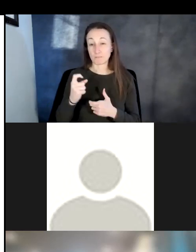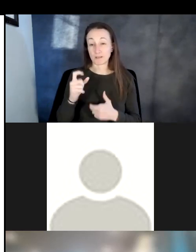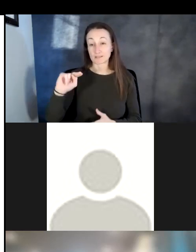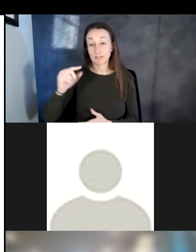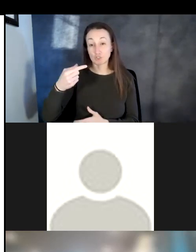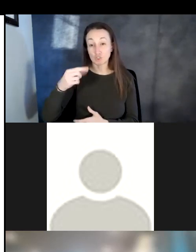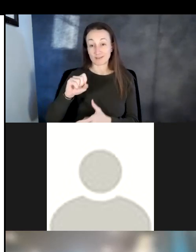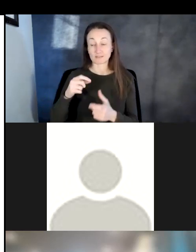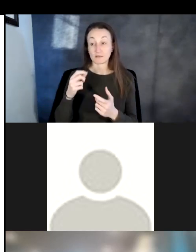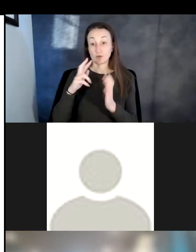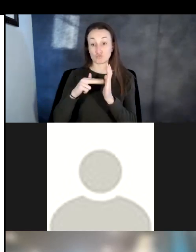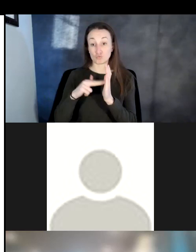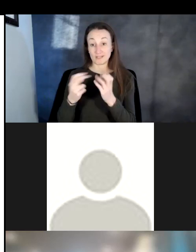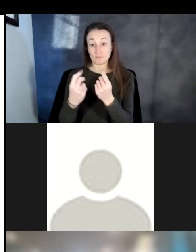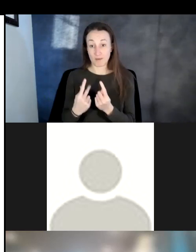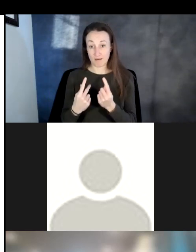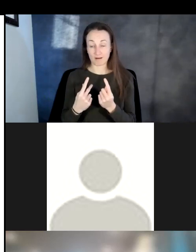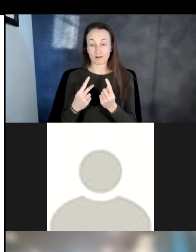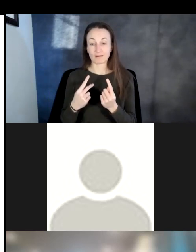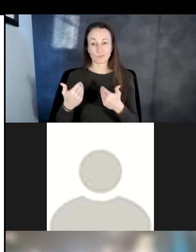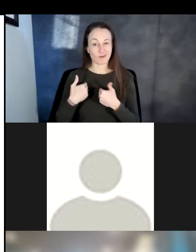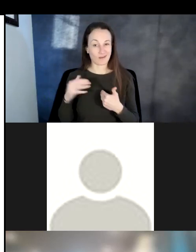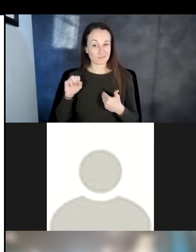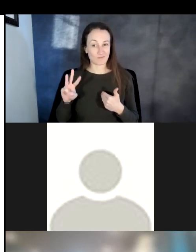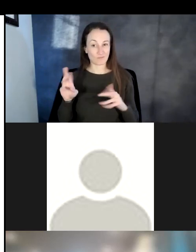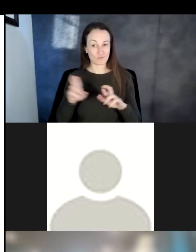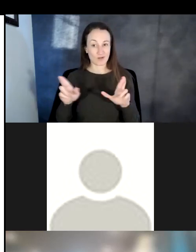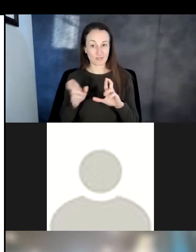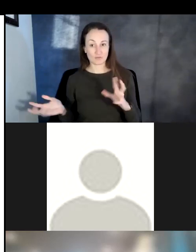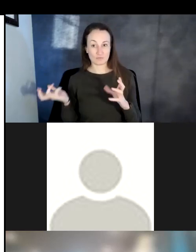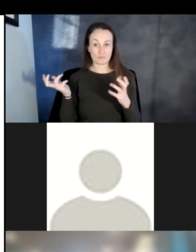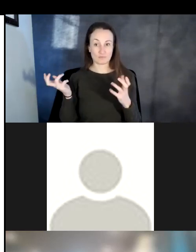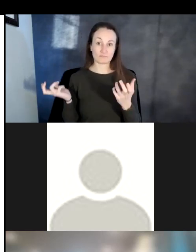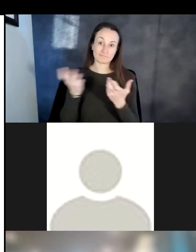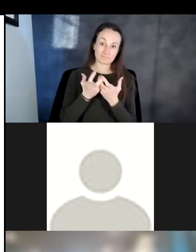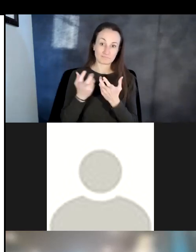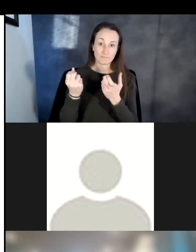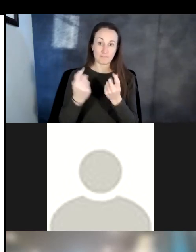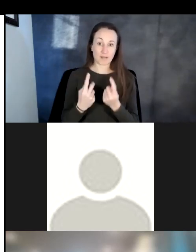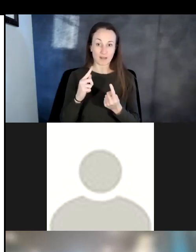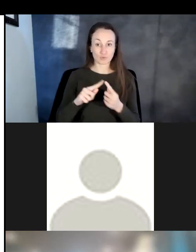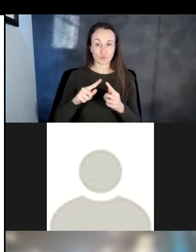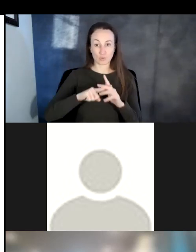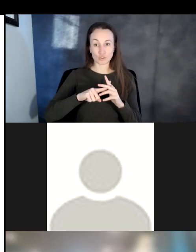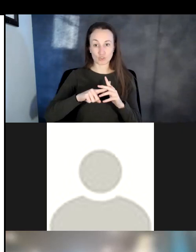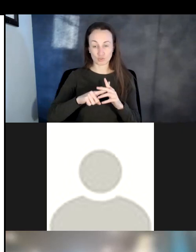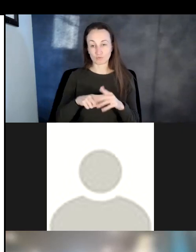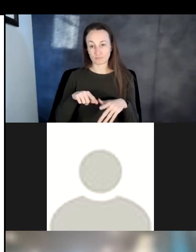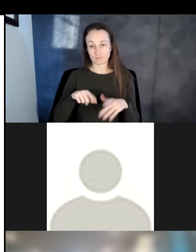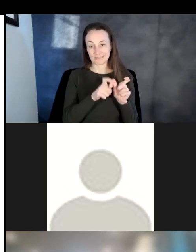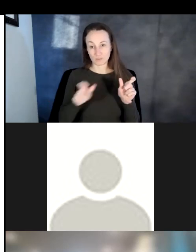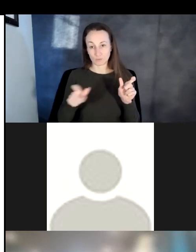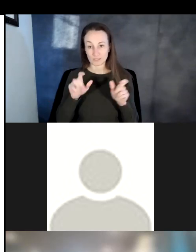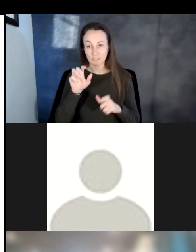Reads will be returned, and then we have software that will map everything back and give sequences in these wells. I want to highlight